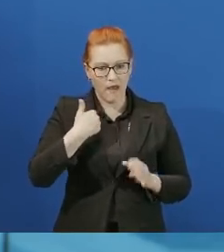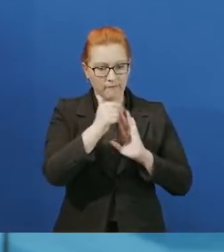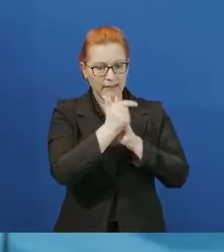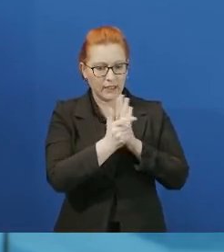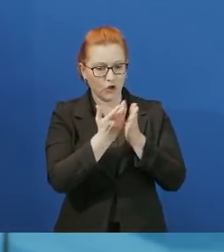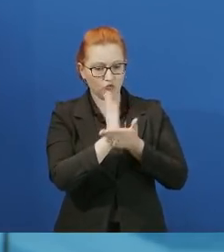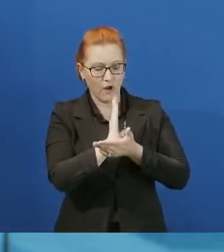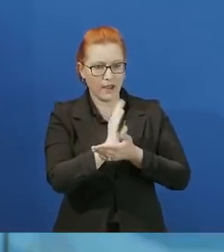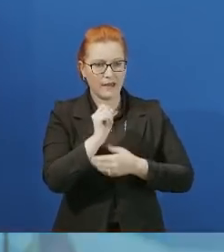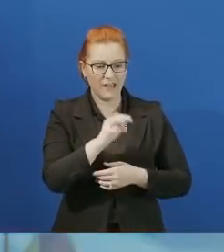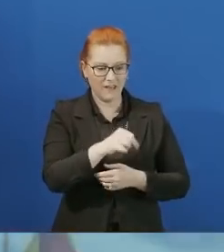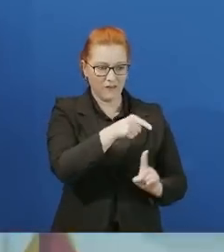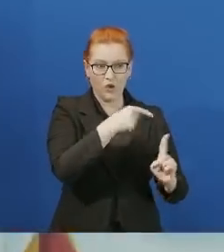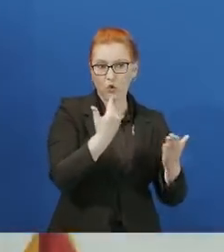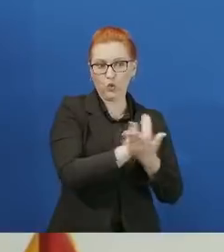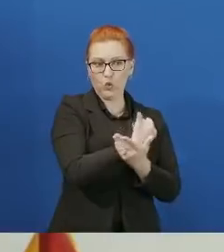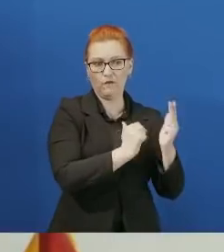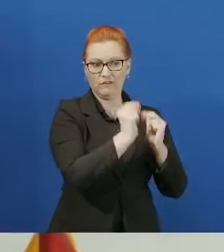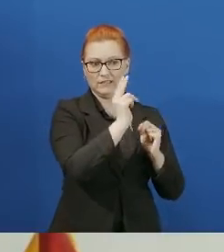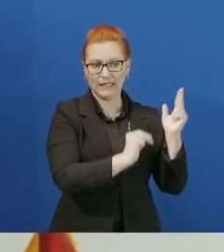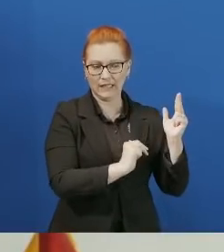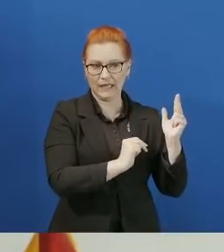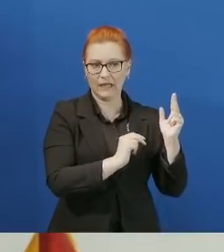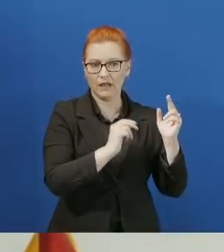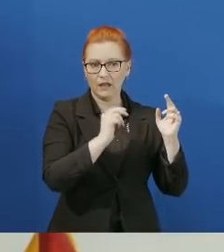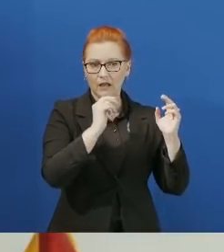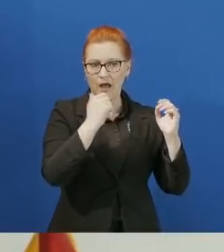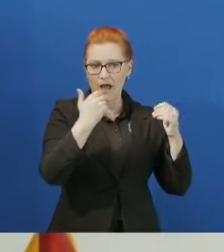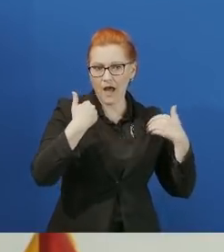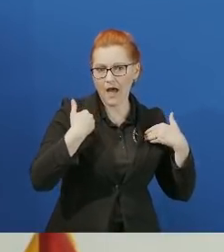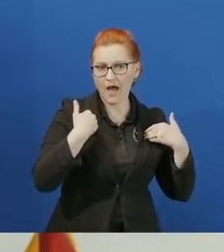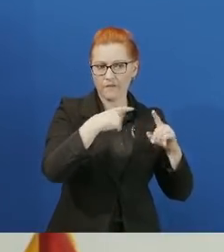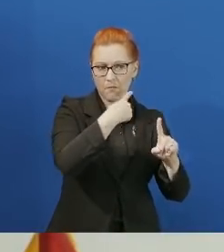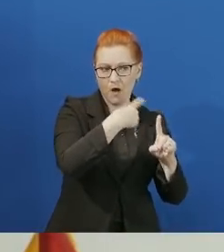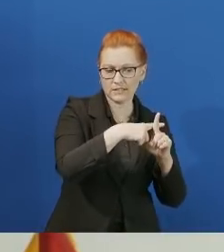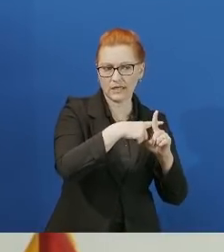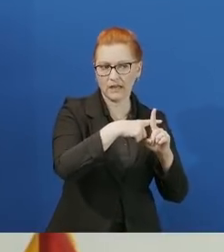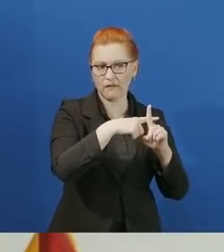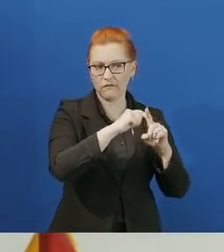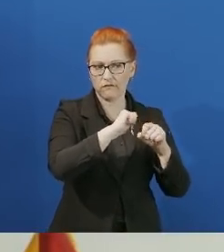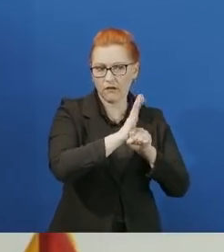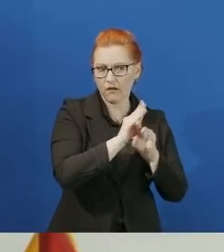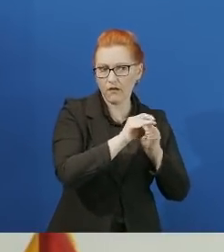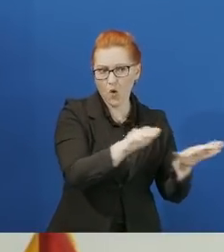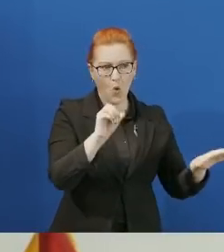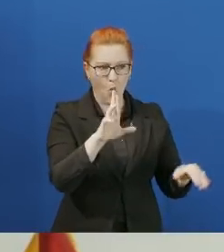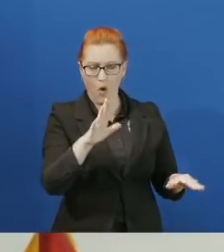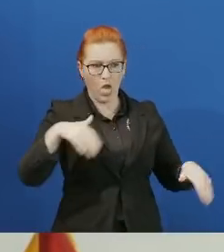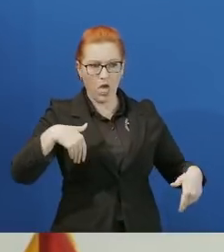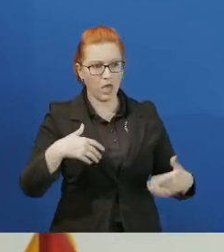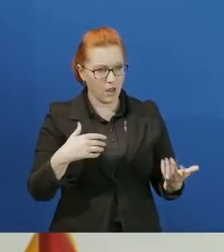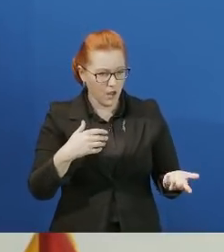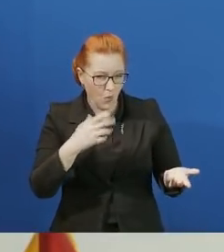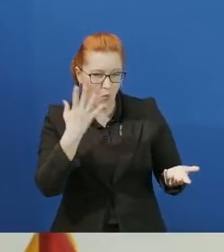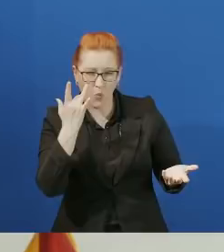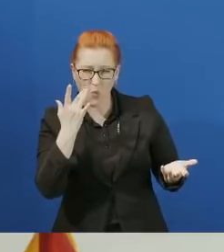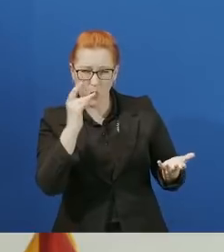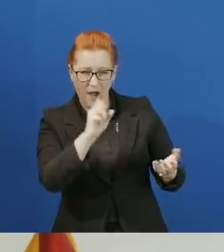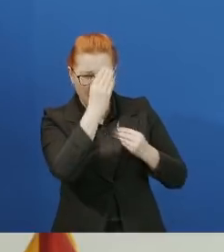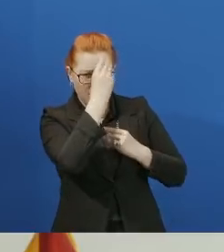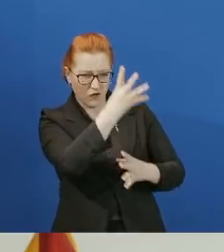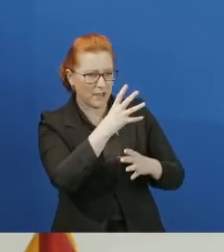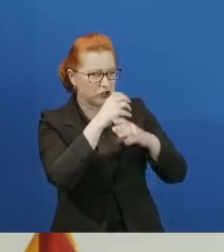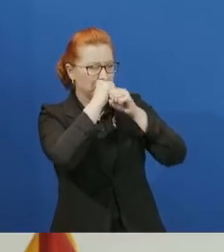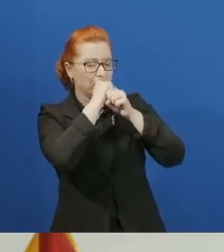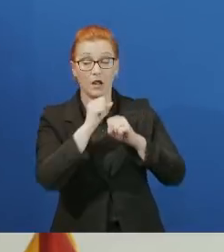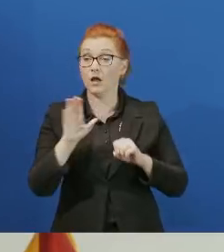positive cases? Why would that not be my right? If I can find out if she's already there, why can't I find out if I want to put her there? So you can find